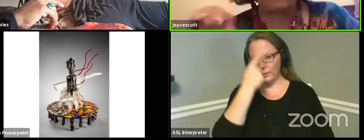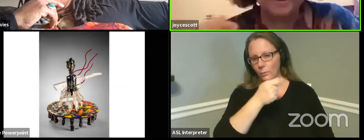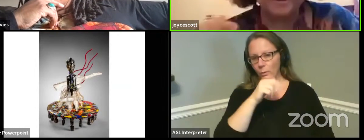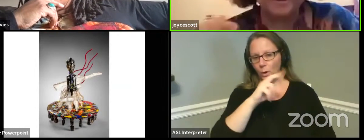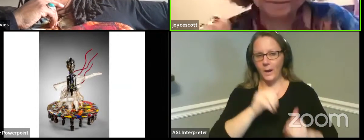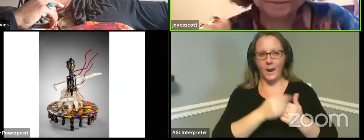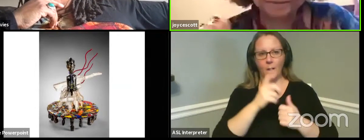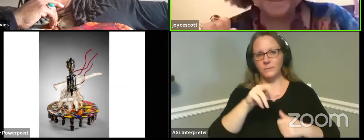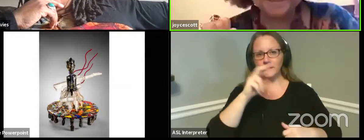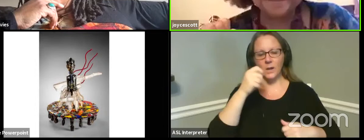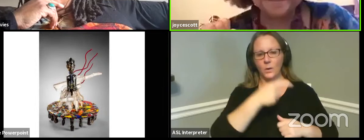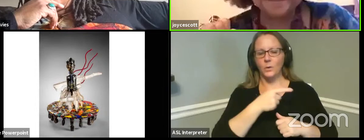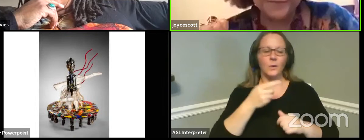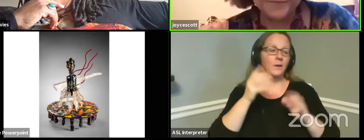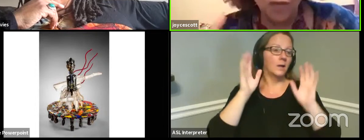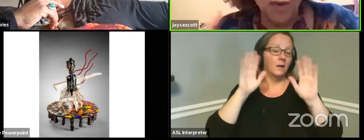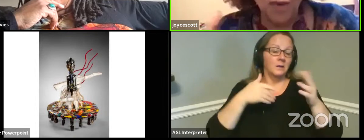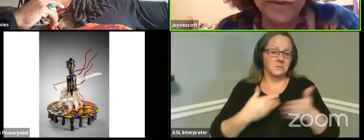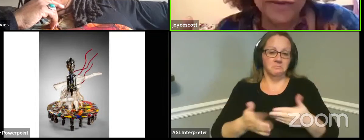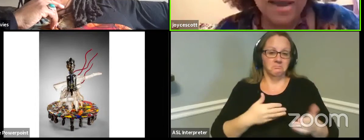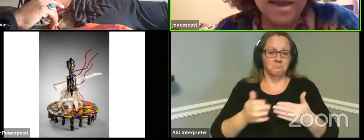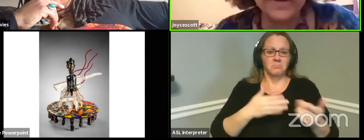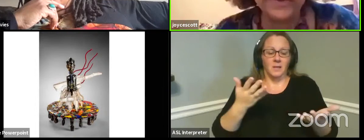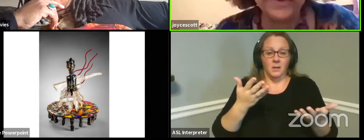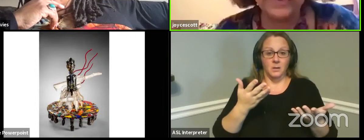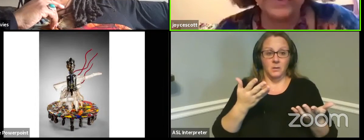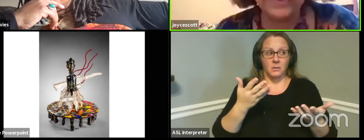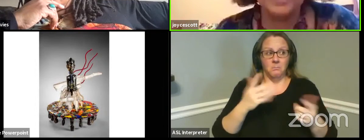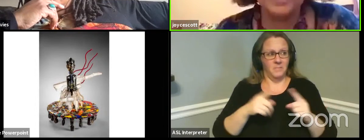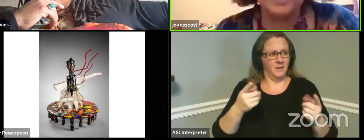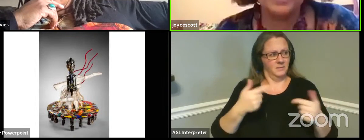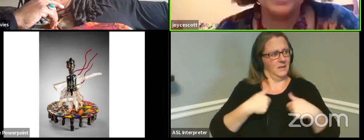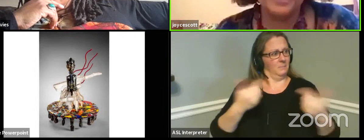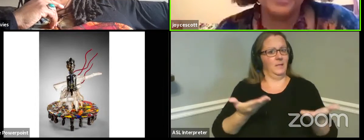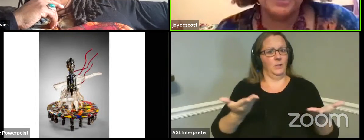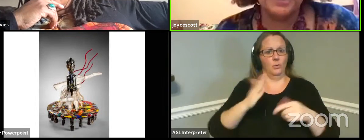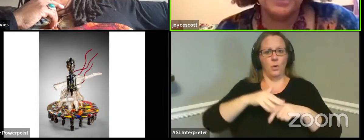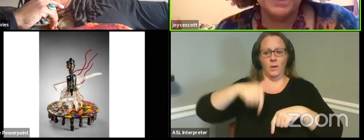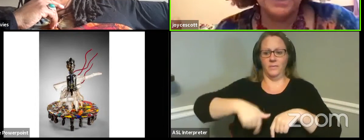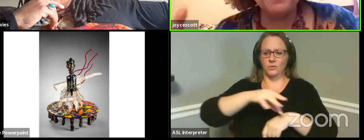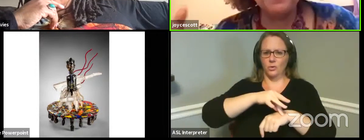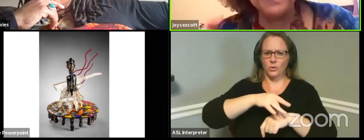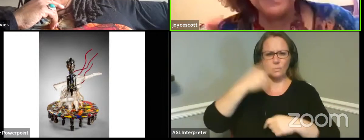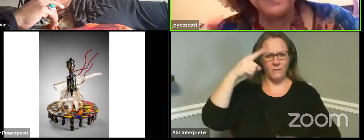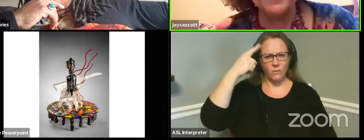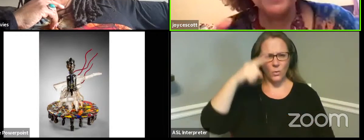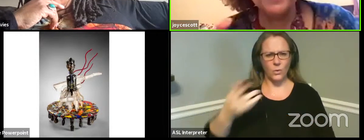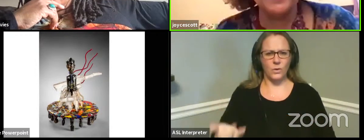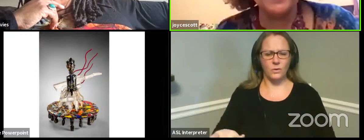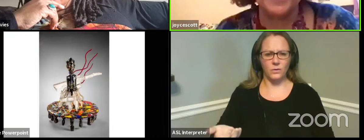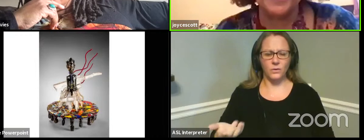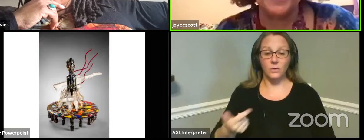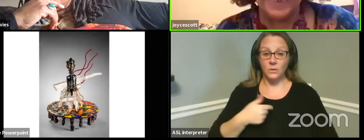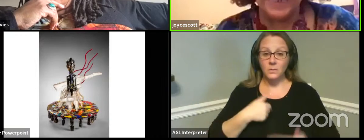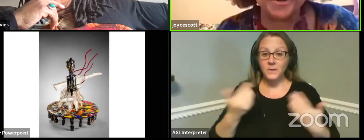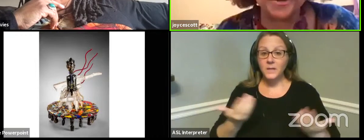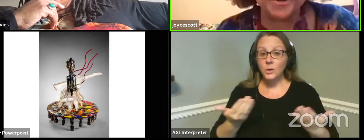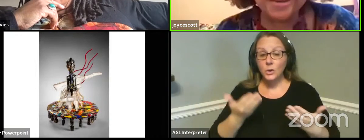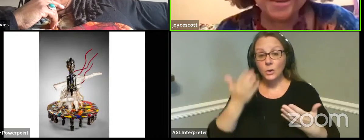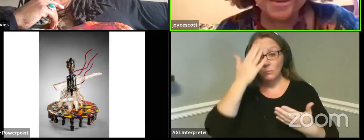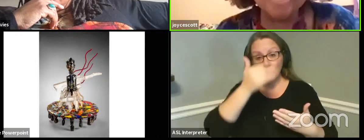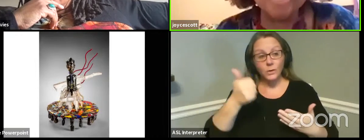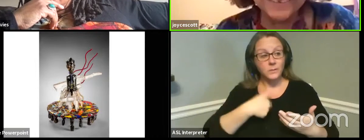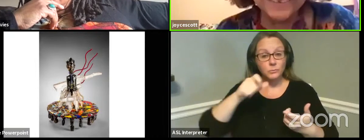dare. Why else am I on this earth? Am I placed here to just hang out with the